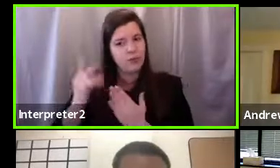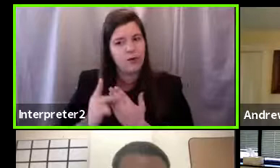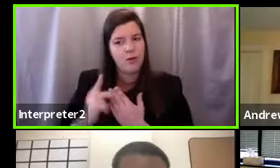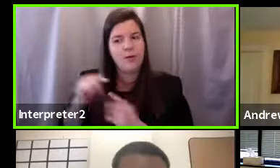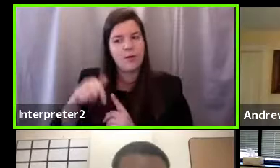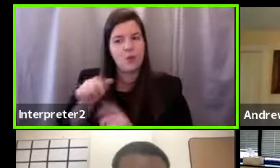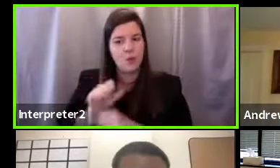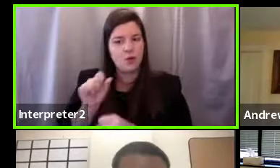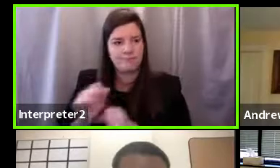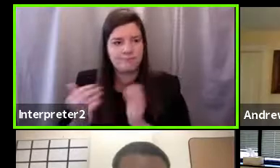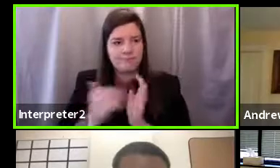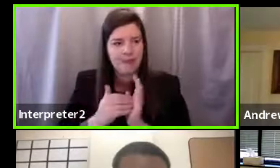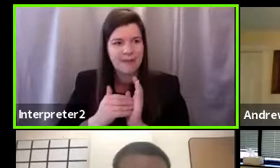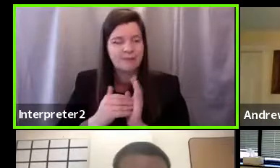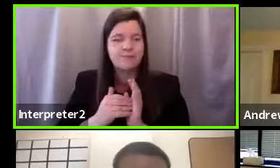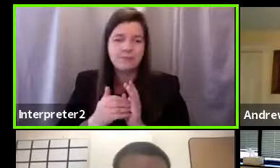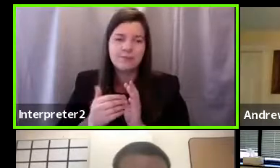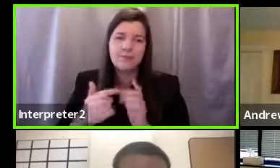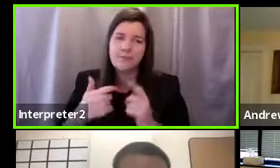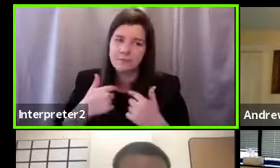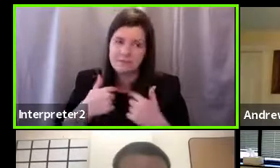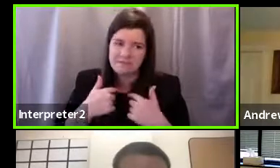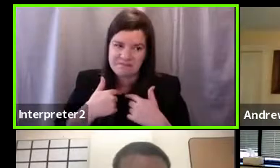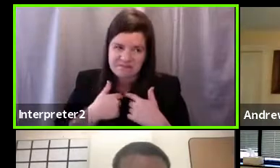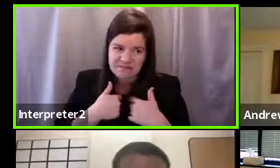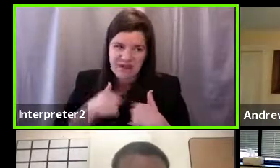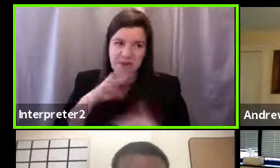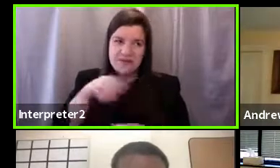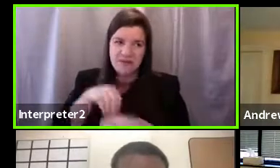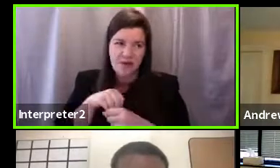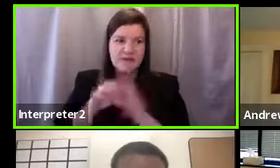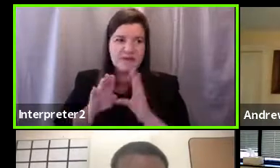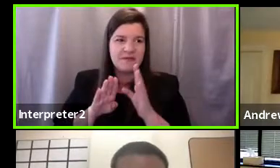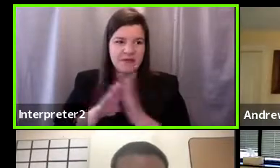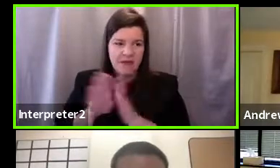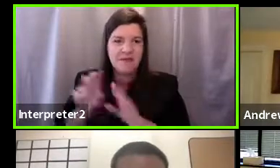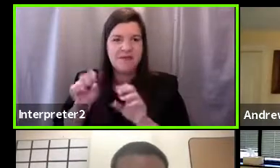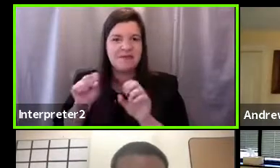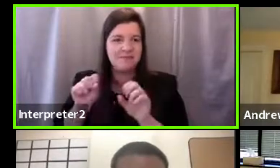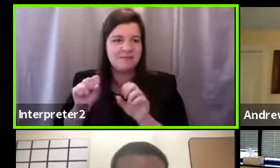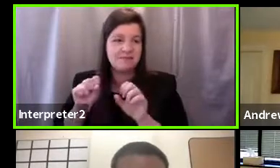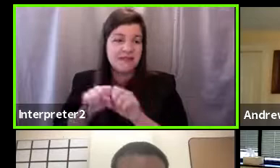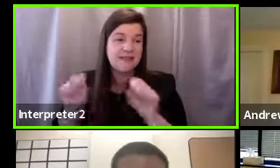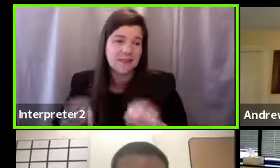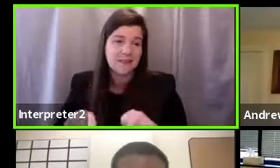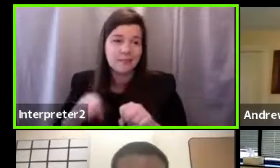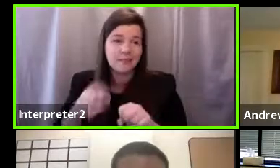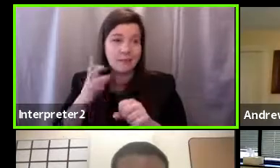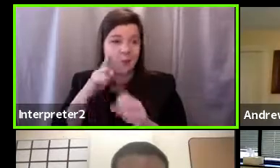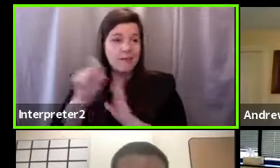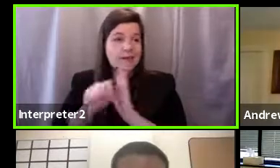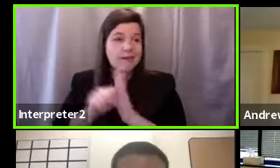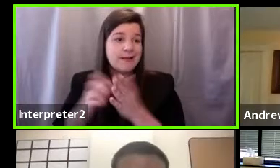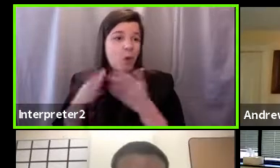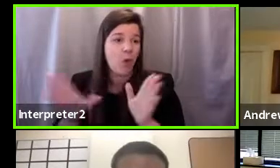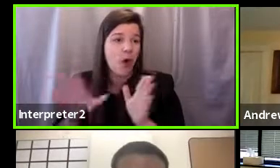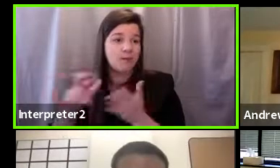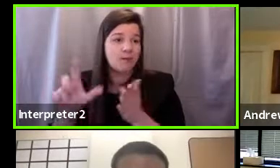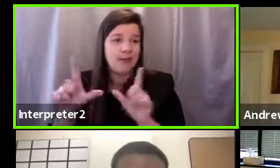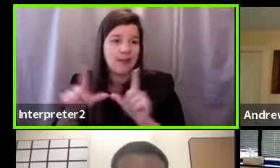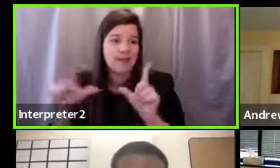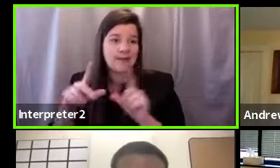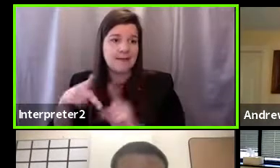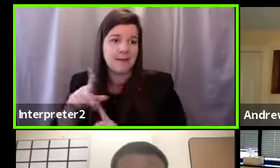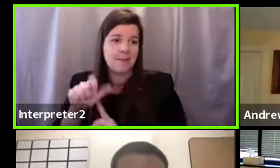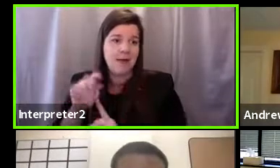my time as Do It, building the statewide licensing platform. Thank you very much. So, Mr. Colby, since you